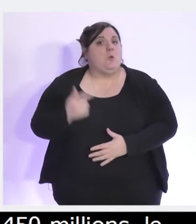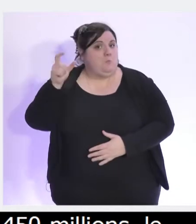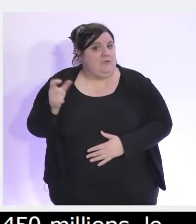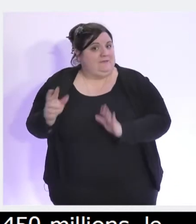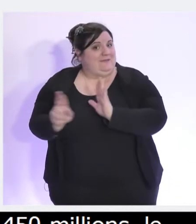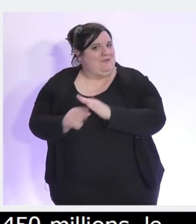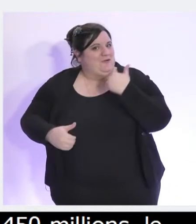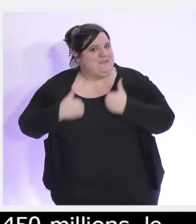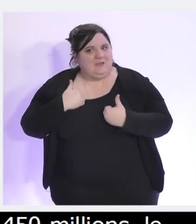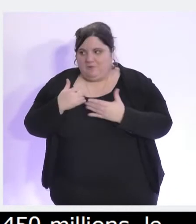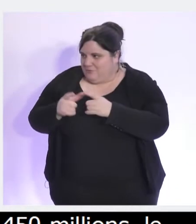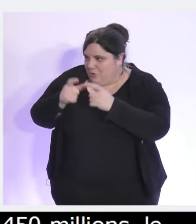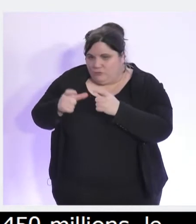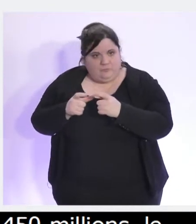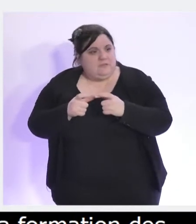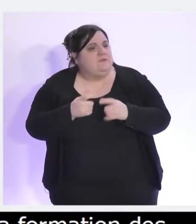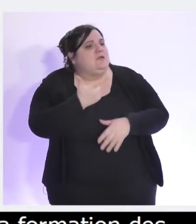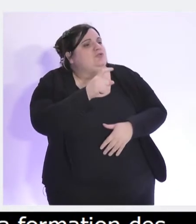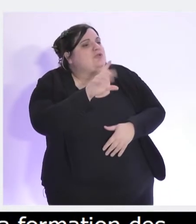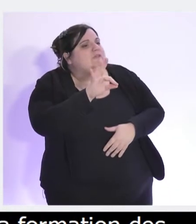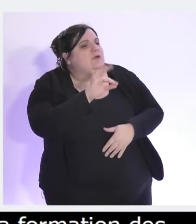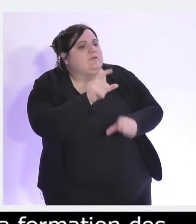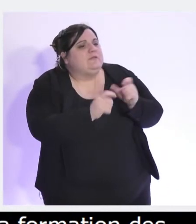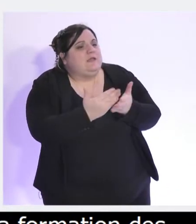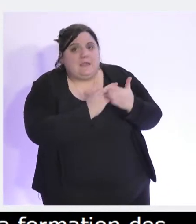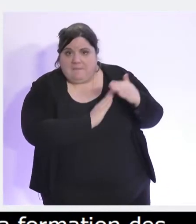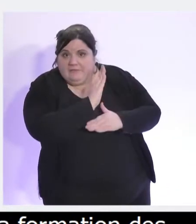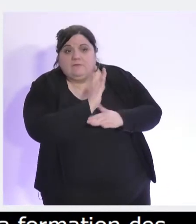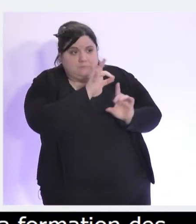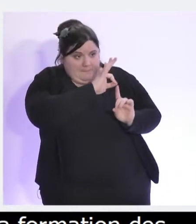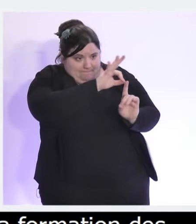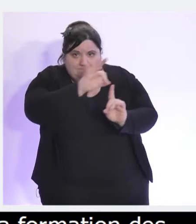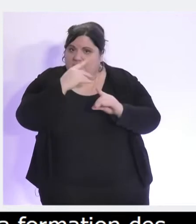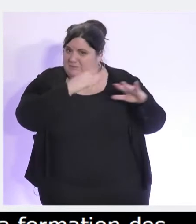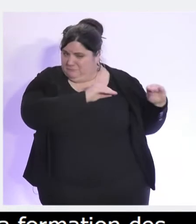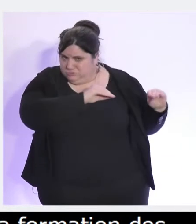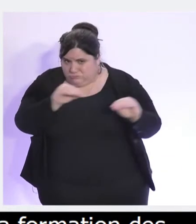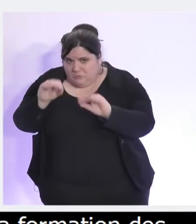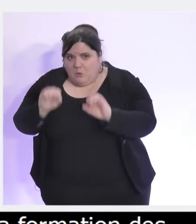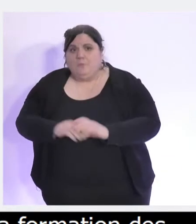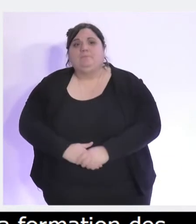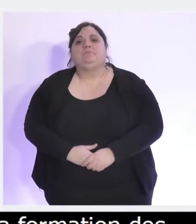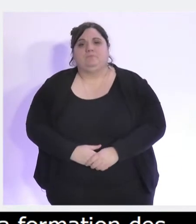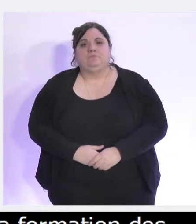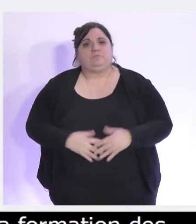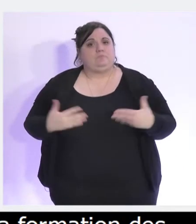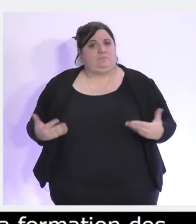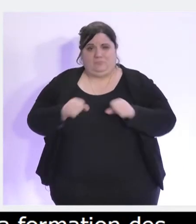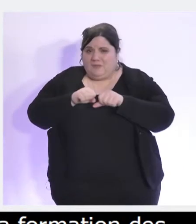in companies more than 250 employees, 6,000 companies by this. So we